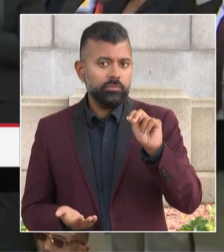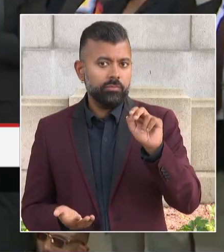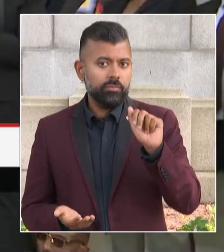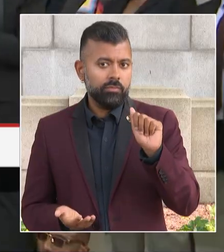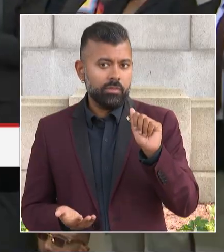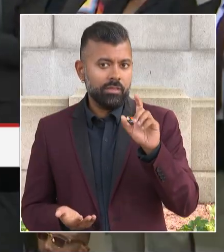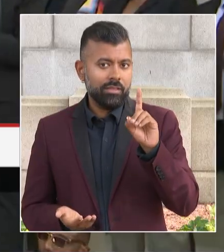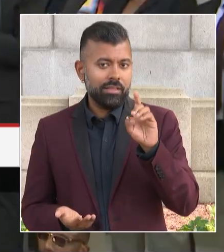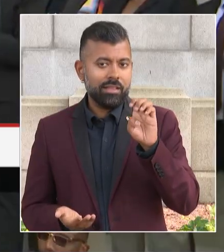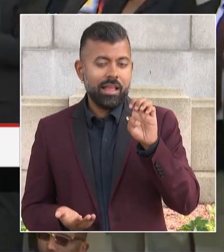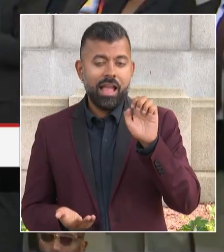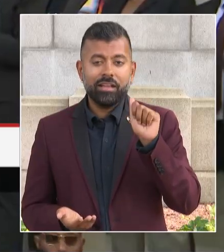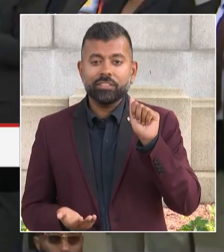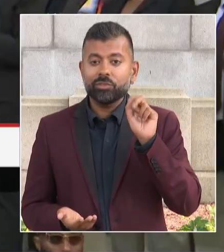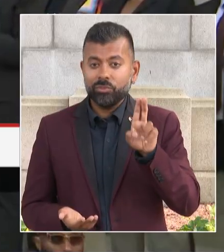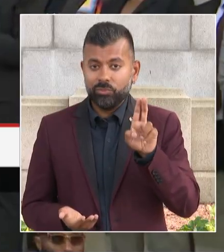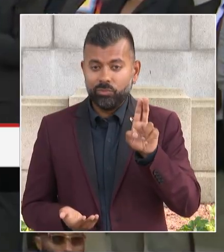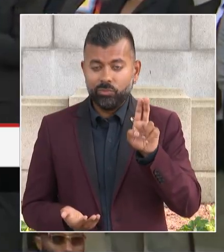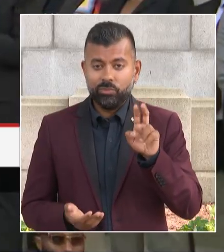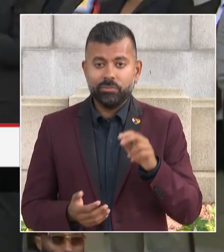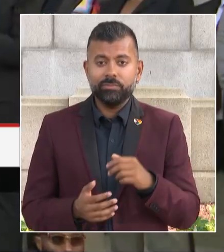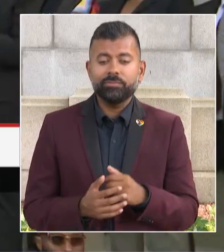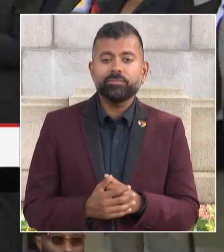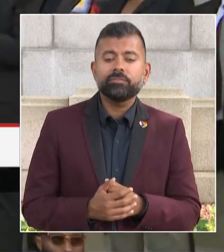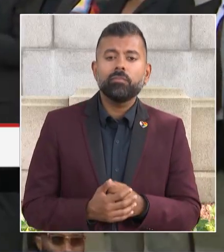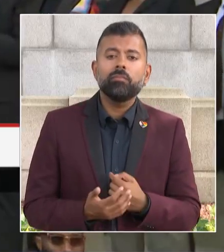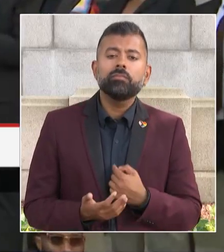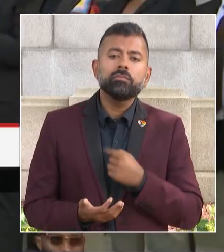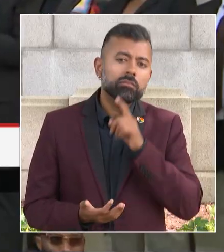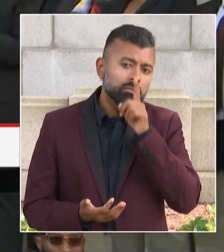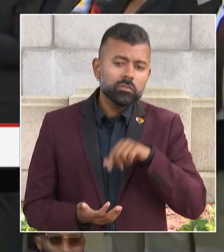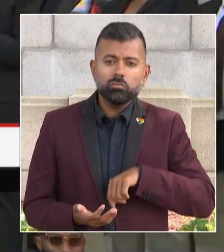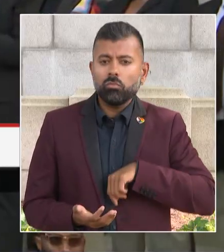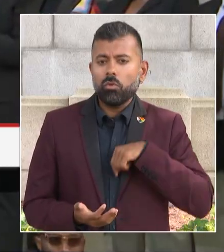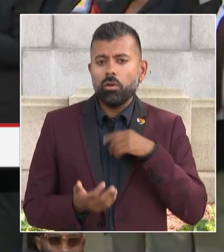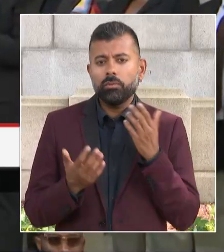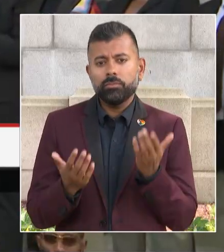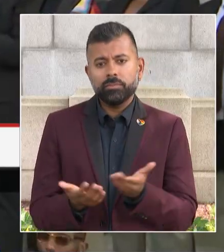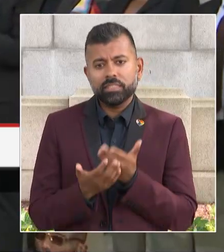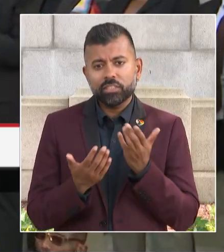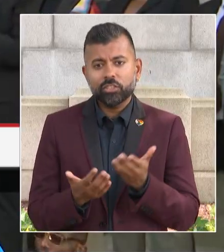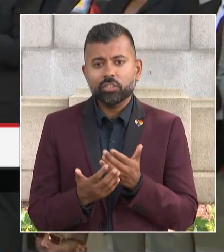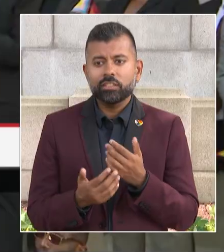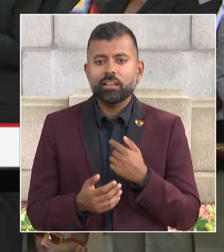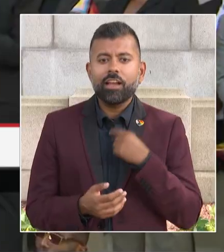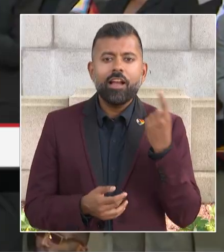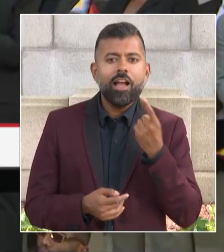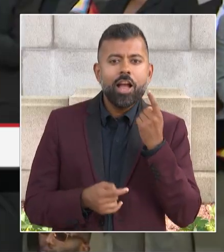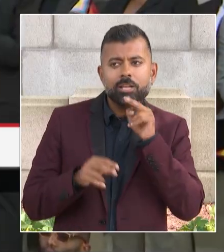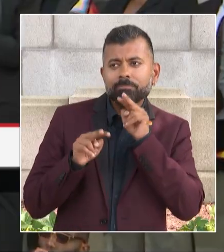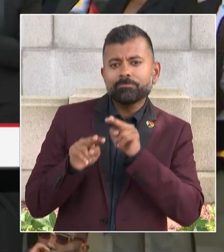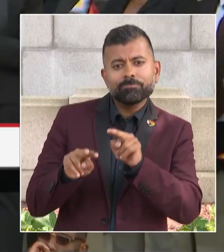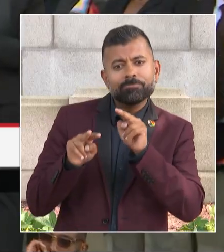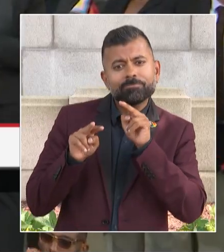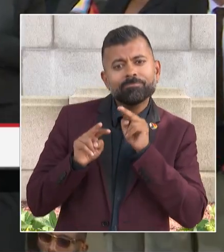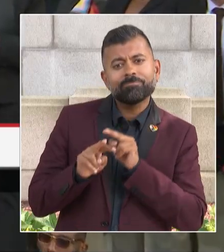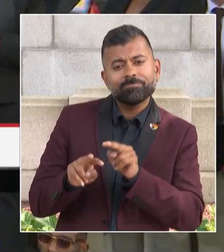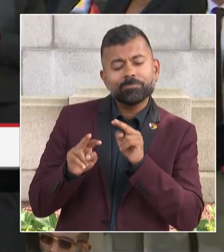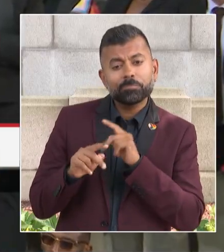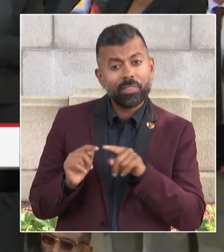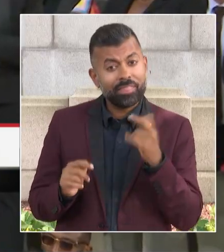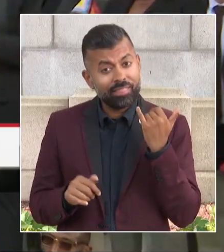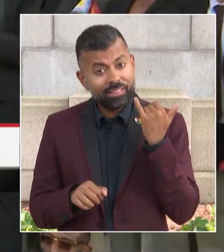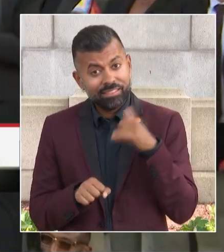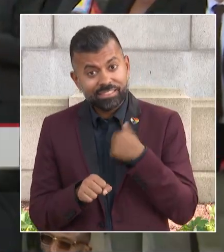every year, and I'm so incredibly psyched that it's not just our own pride, but this year we have World Pride right here